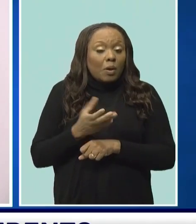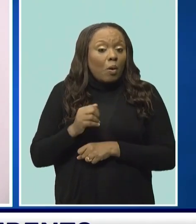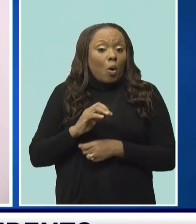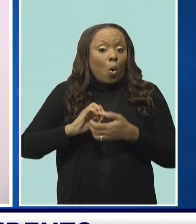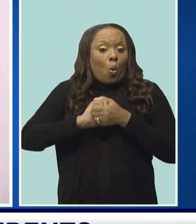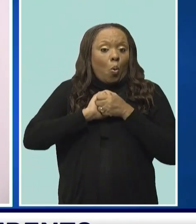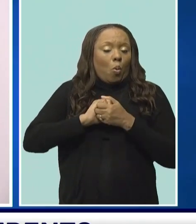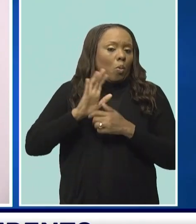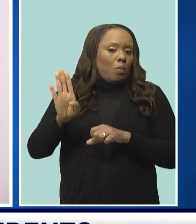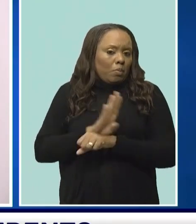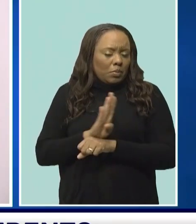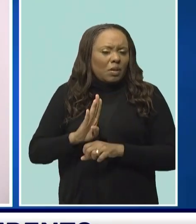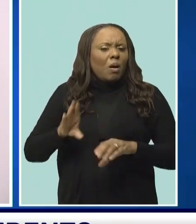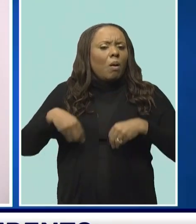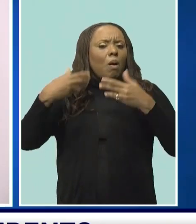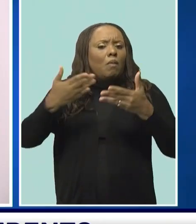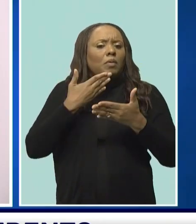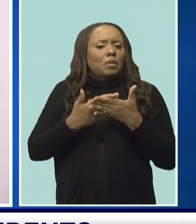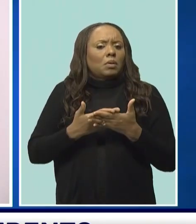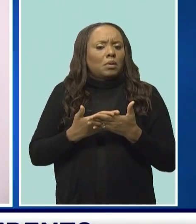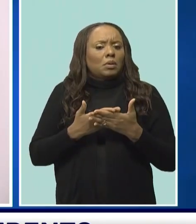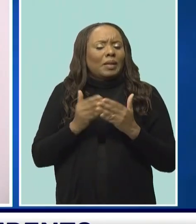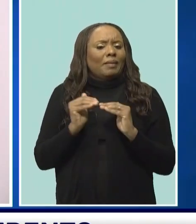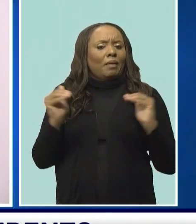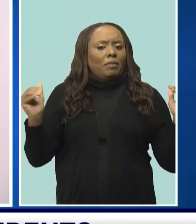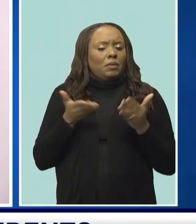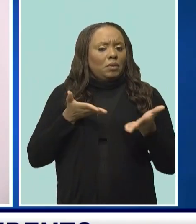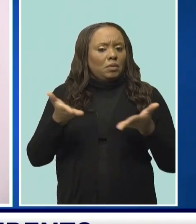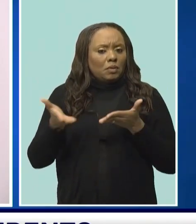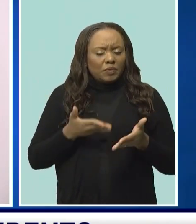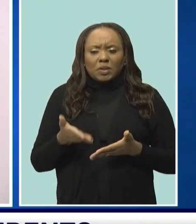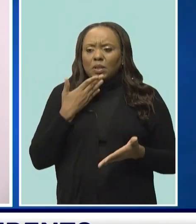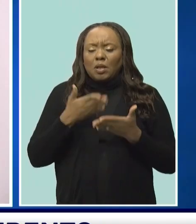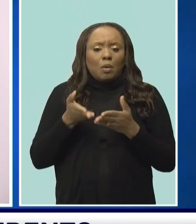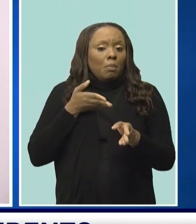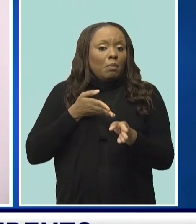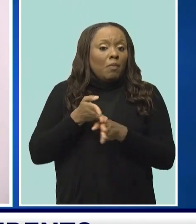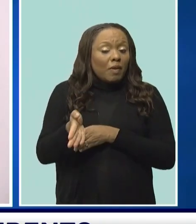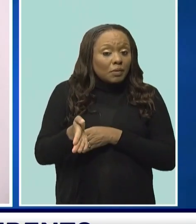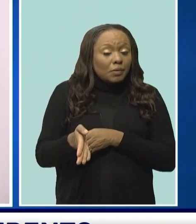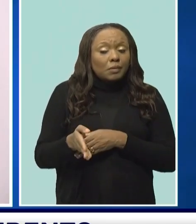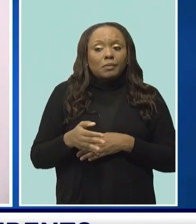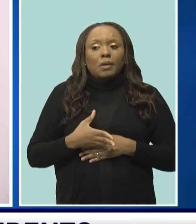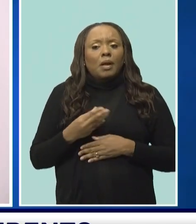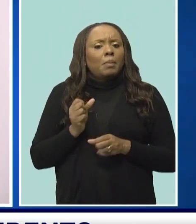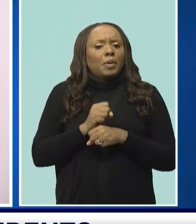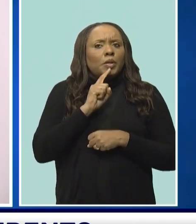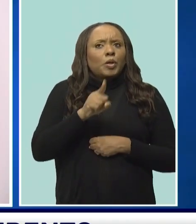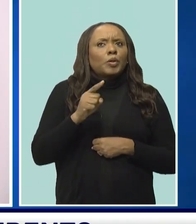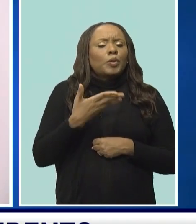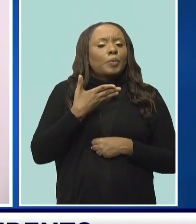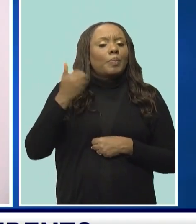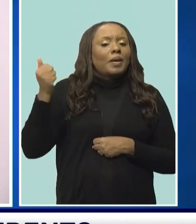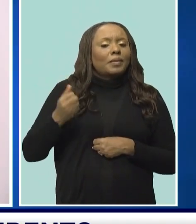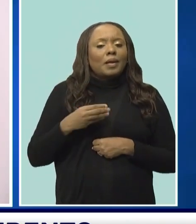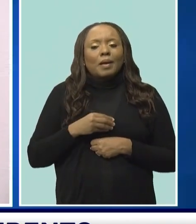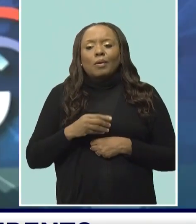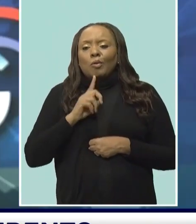highest level of service and the highest level of professionalism, and to ensure that you're always the best and the brightest that this country has to